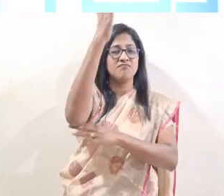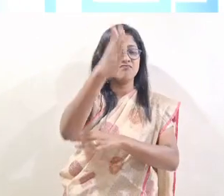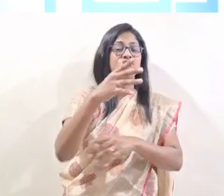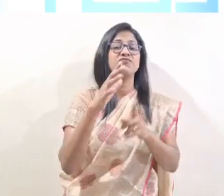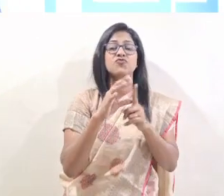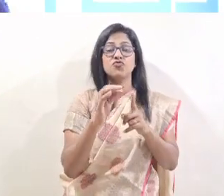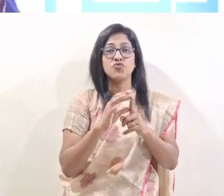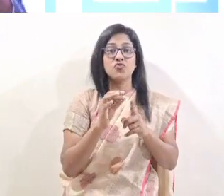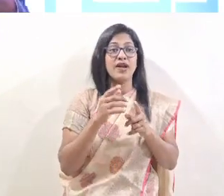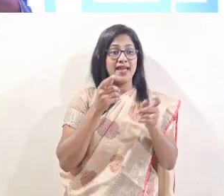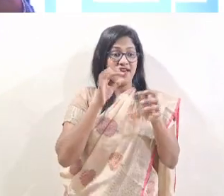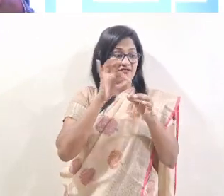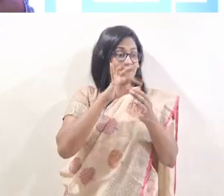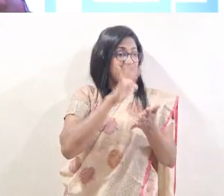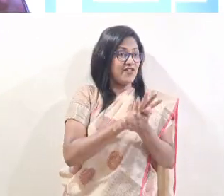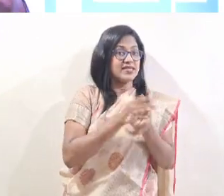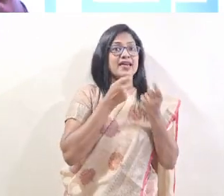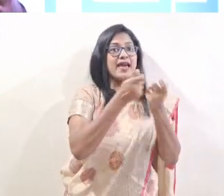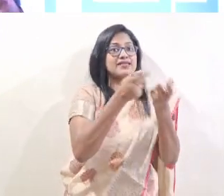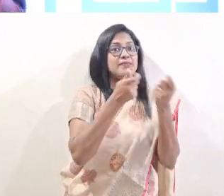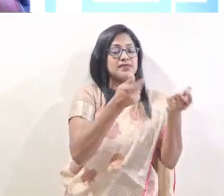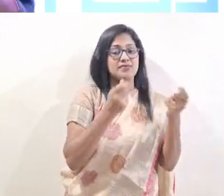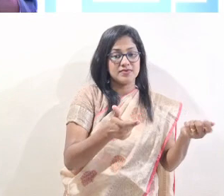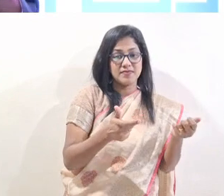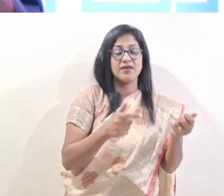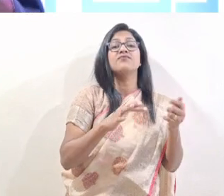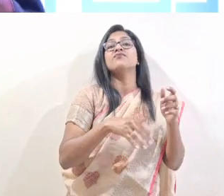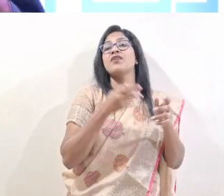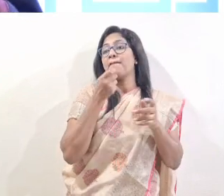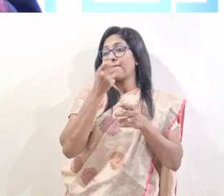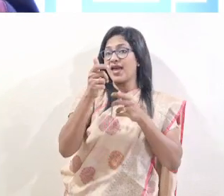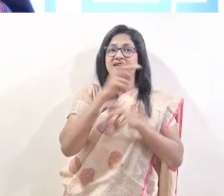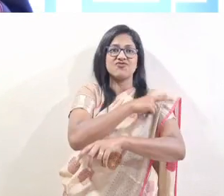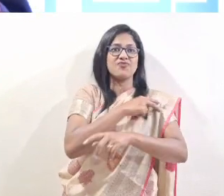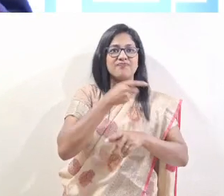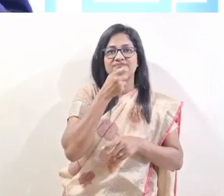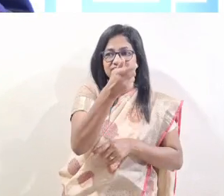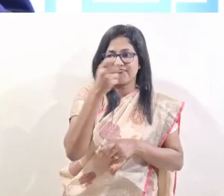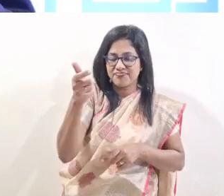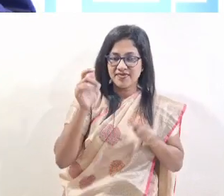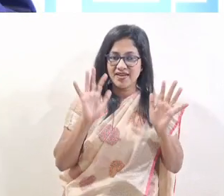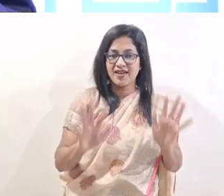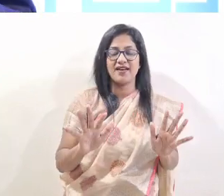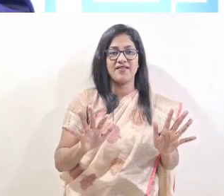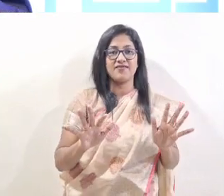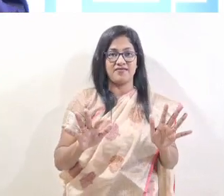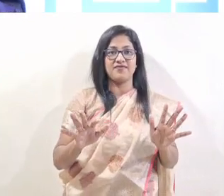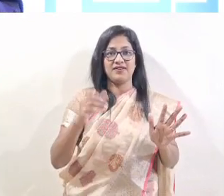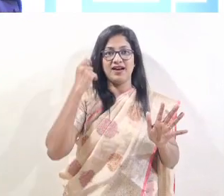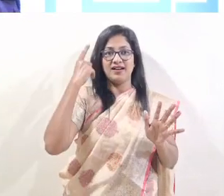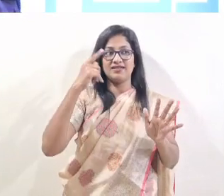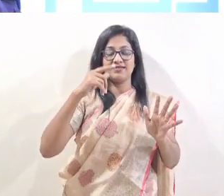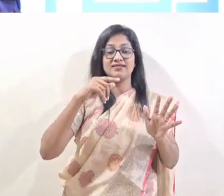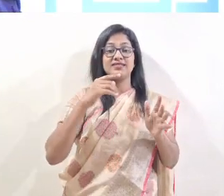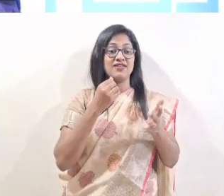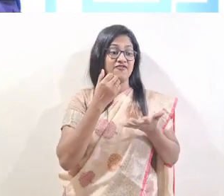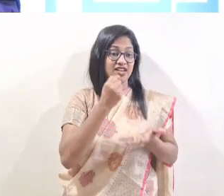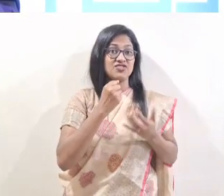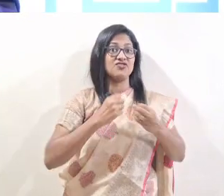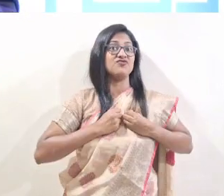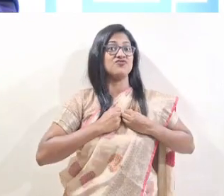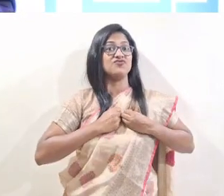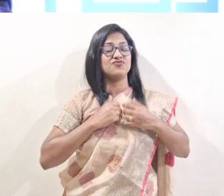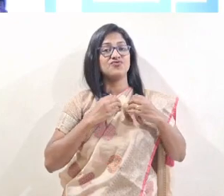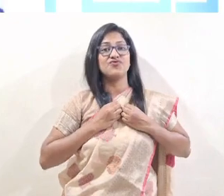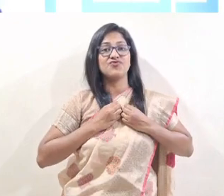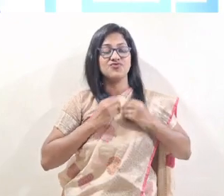do? And you have fixed operating expenditures. You have salaries to be paid. So this is a financial shock